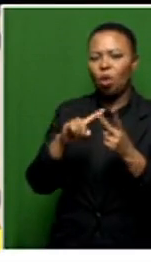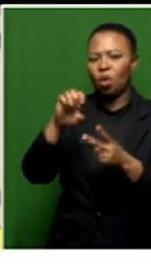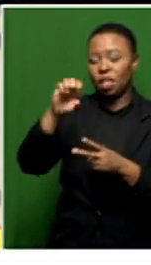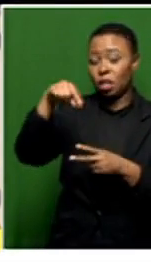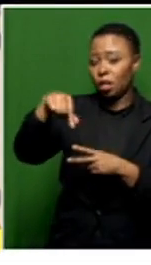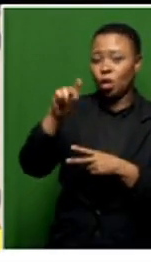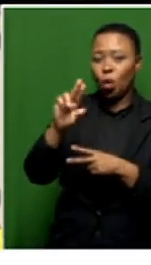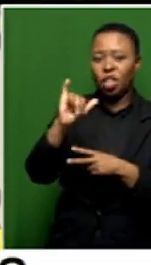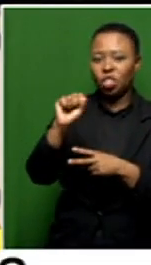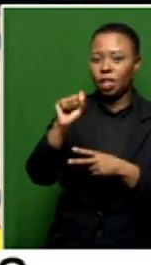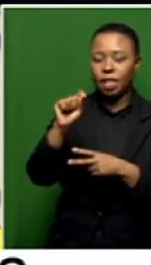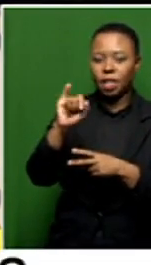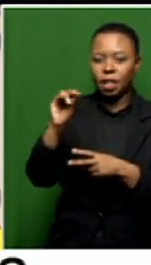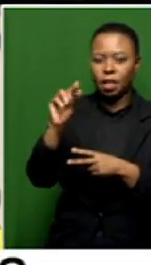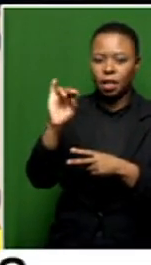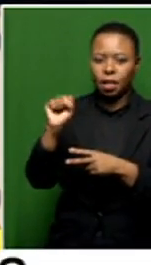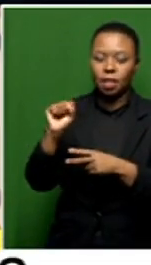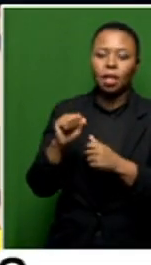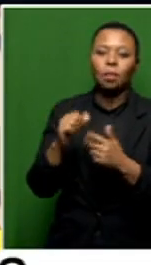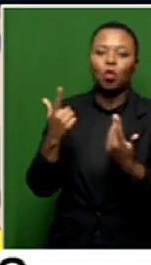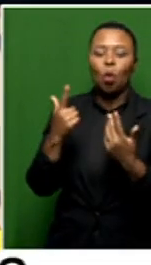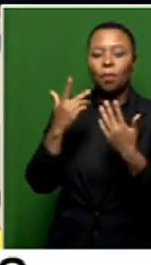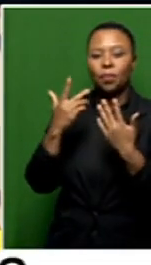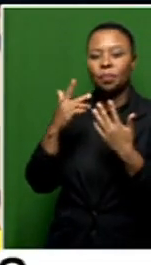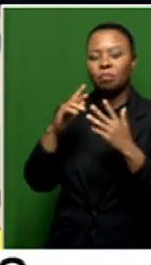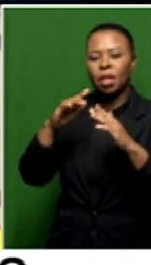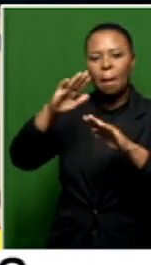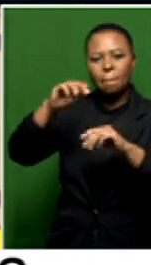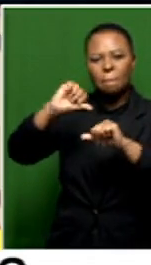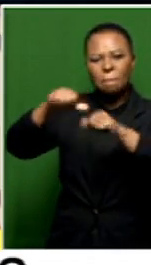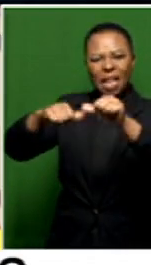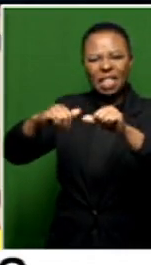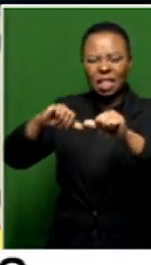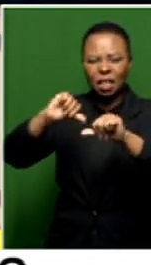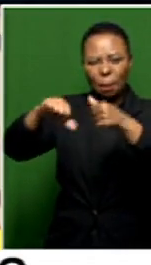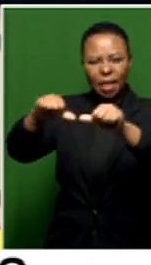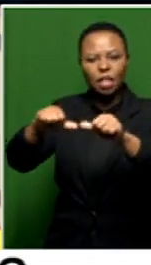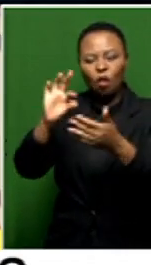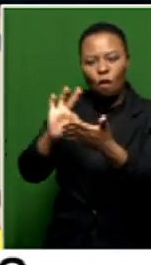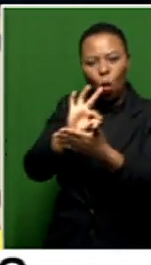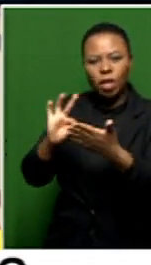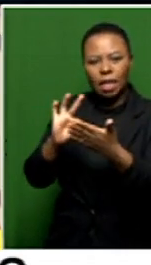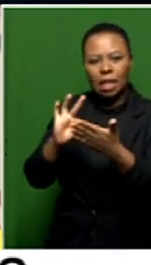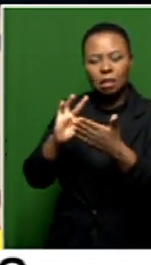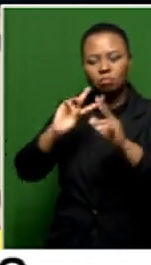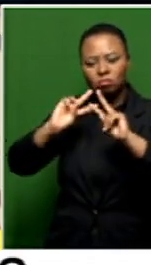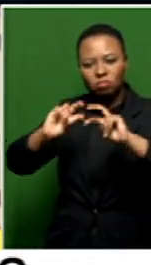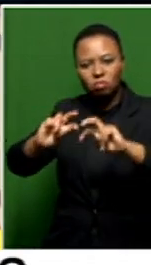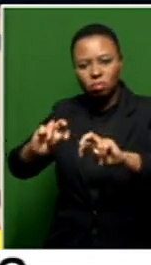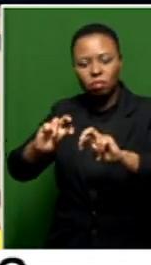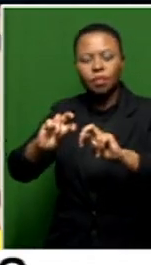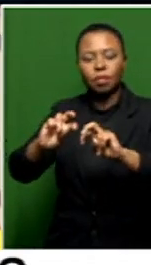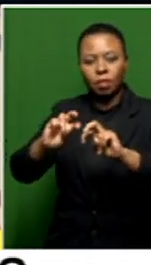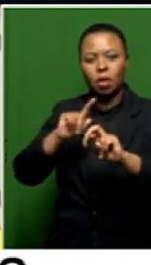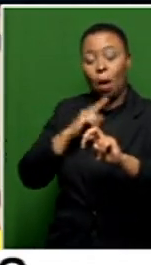that, that are based on studying patterns of voting that we got